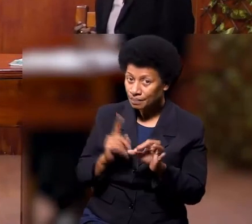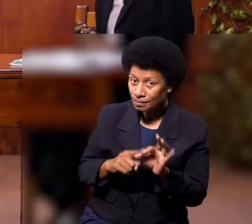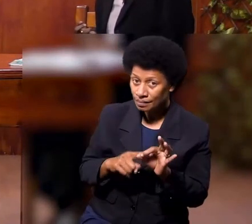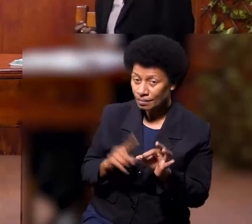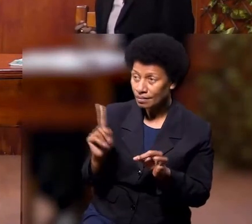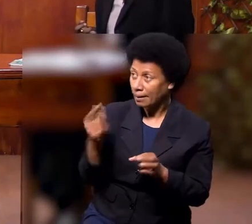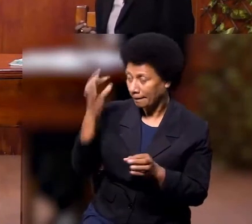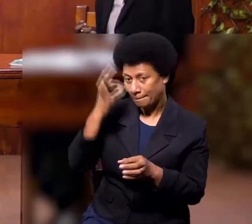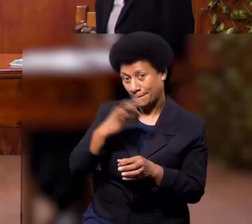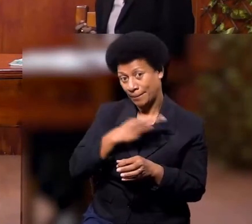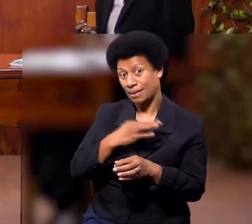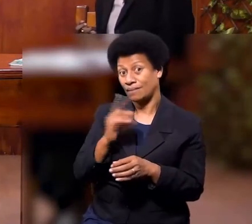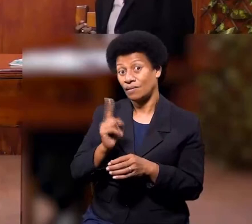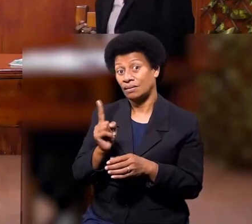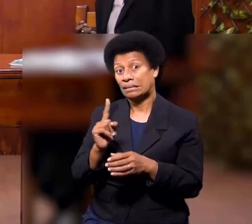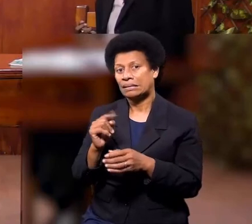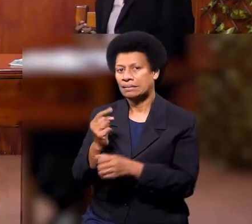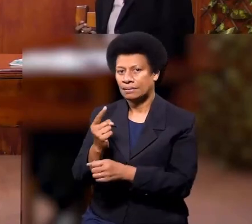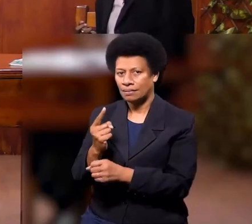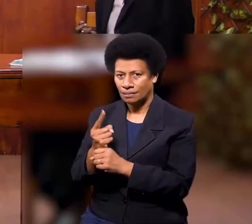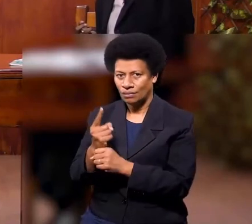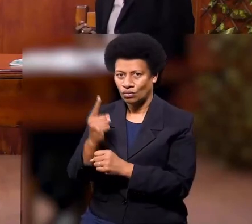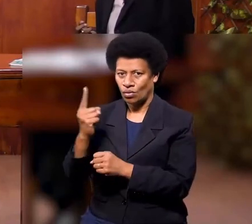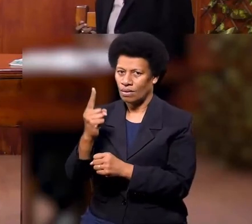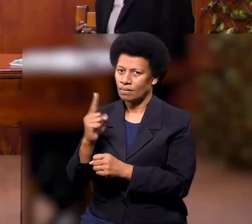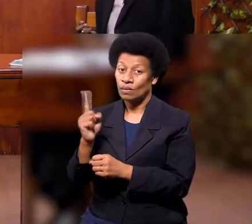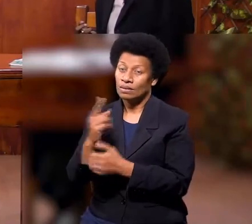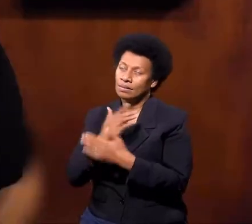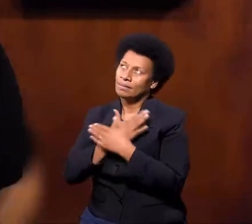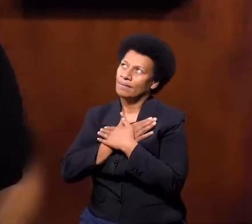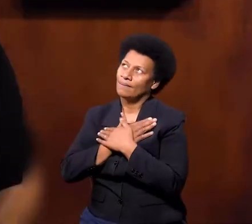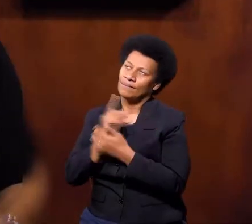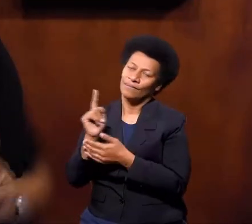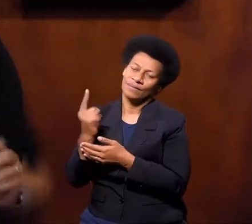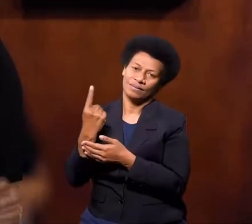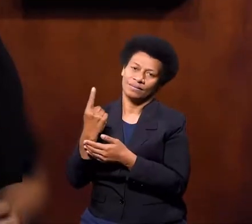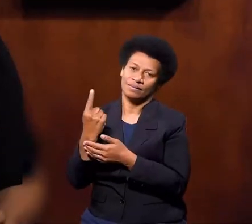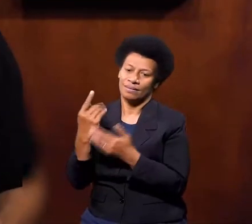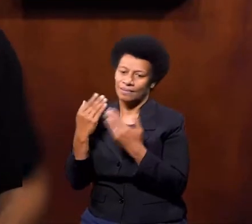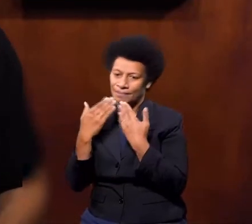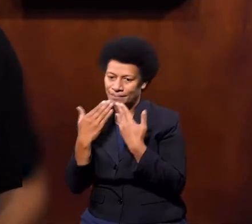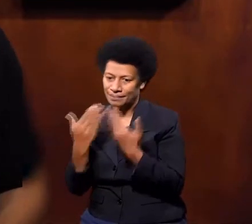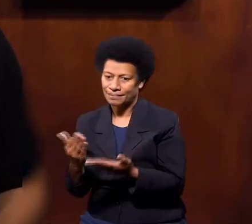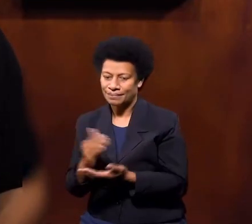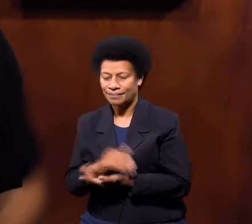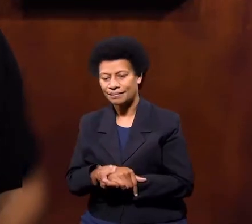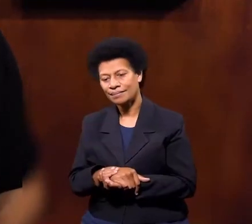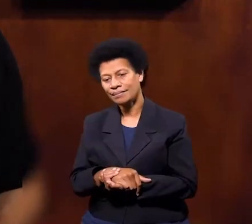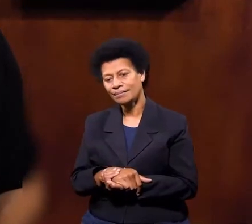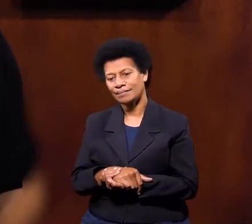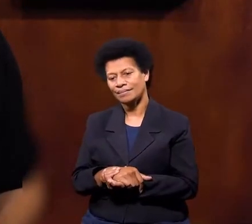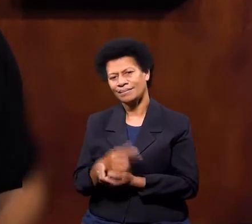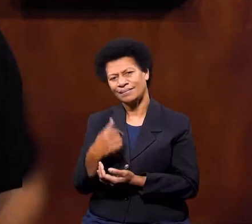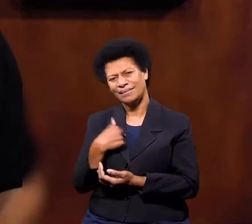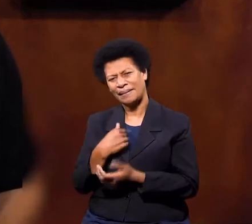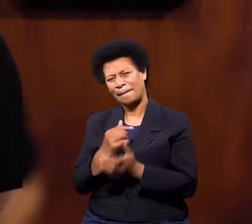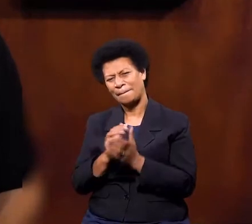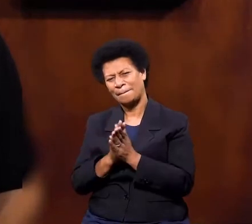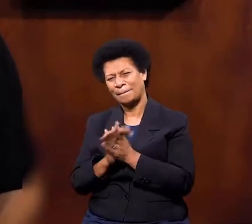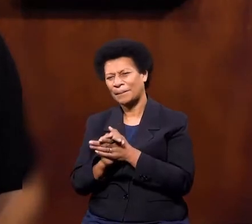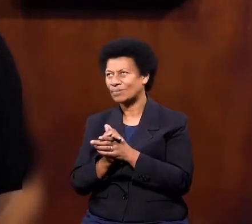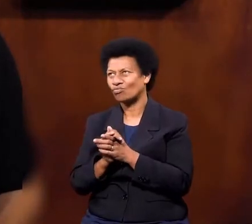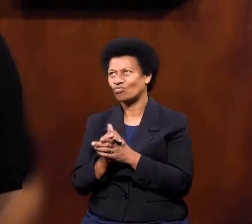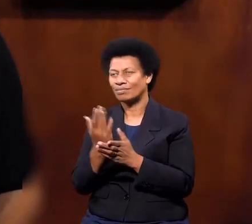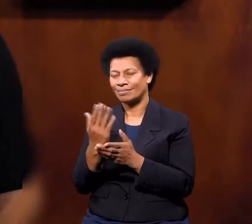question, I believe loving God must come before obedience. Loving God. This morning I shared, because I'm really passionate